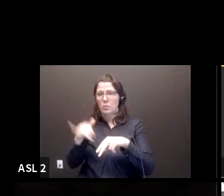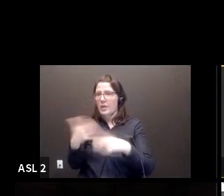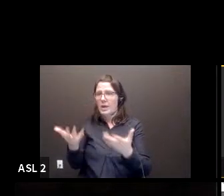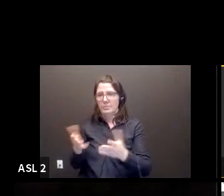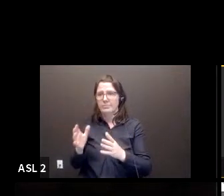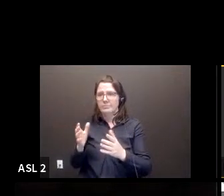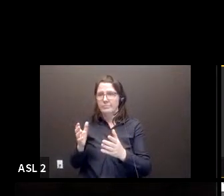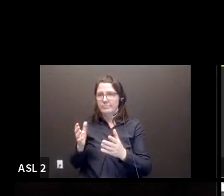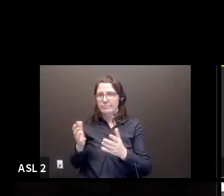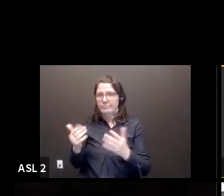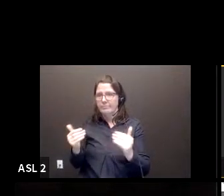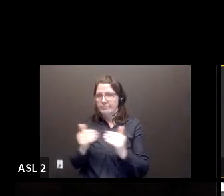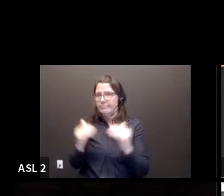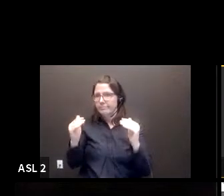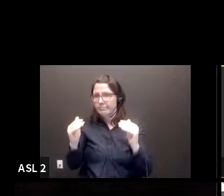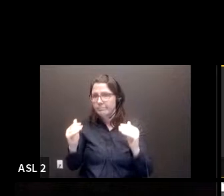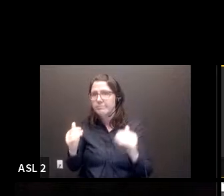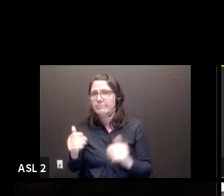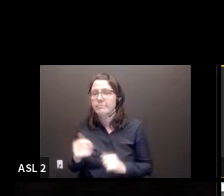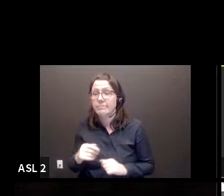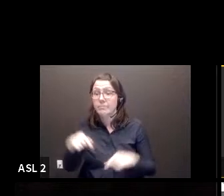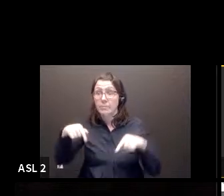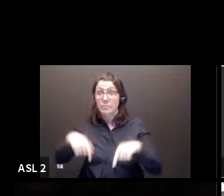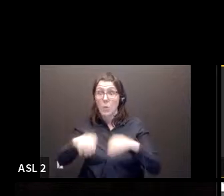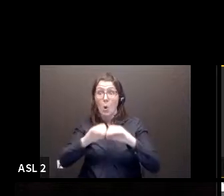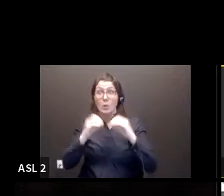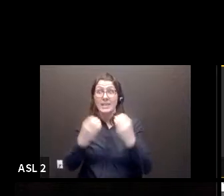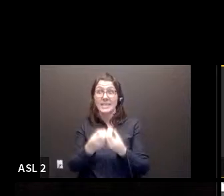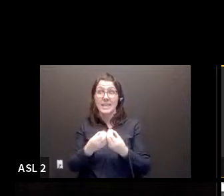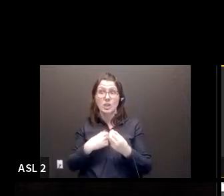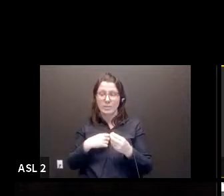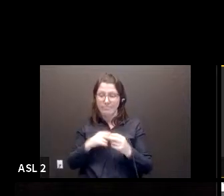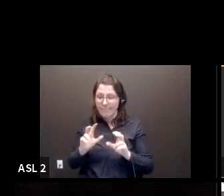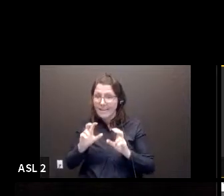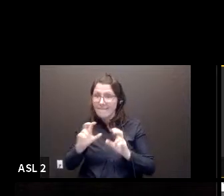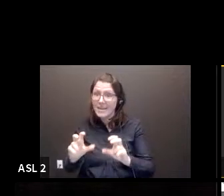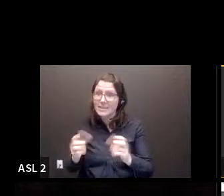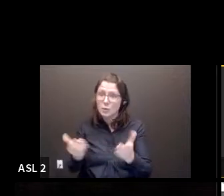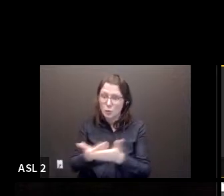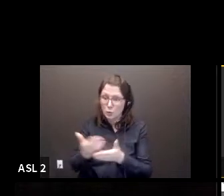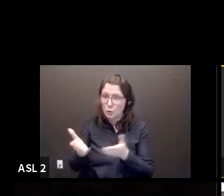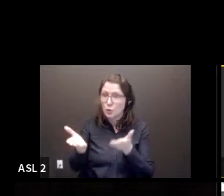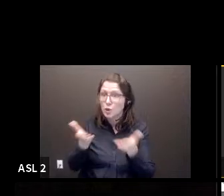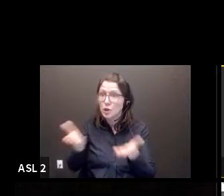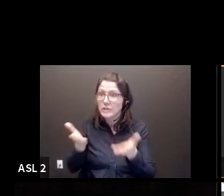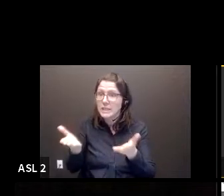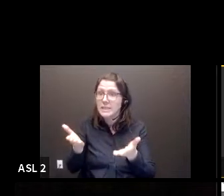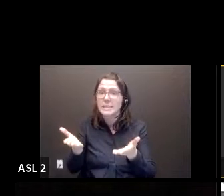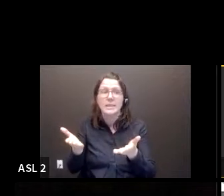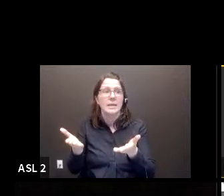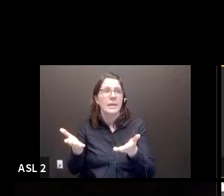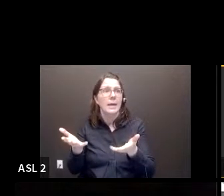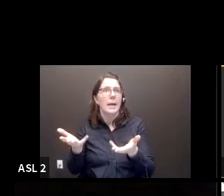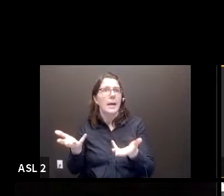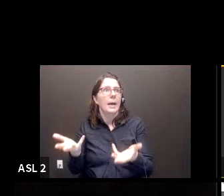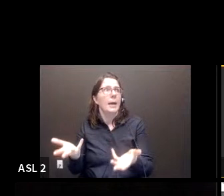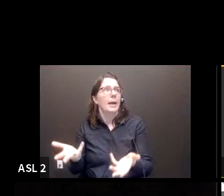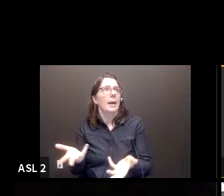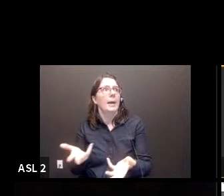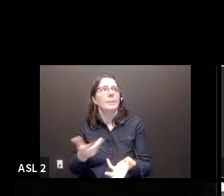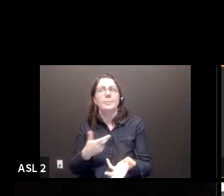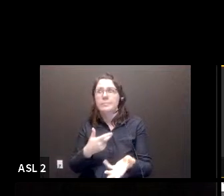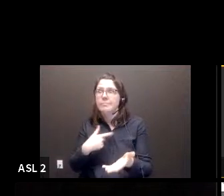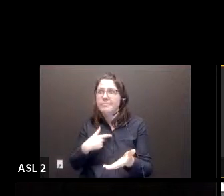invest in within the organization from a new service perspective from uh continuing on the our approach to